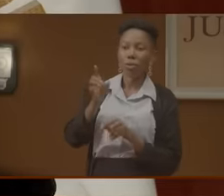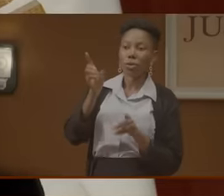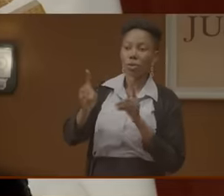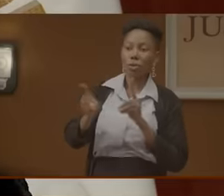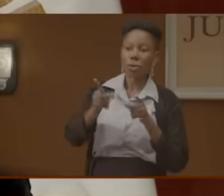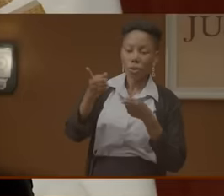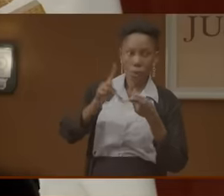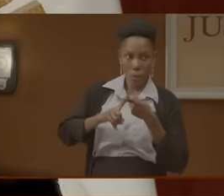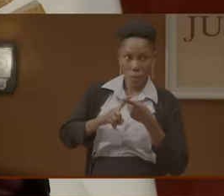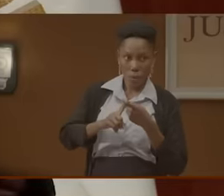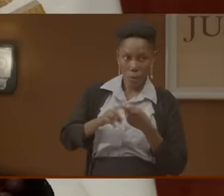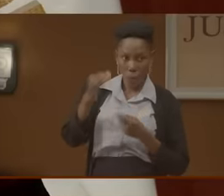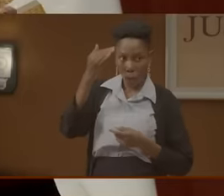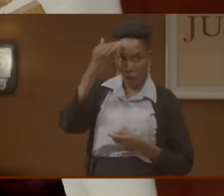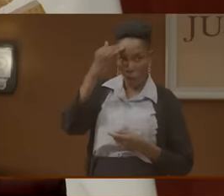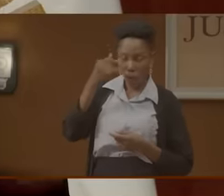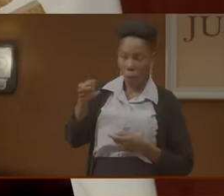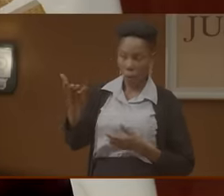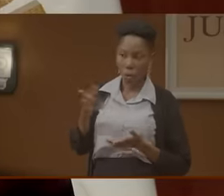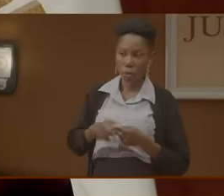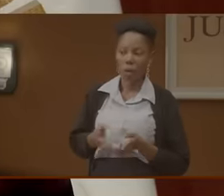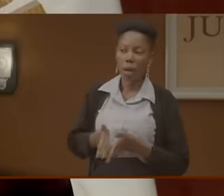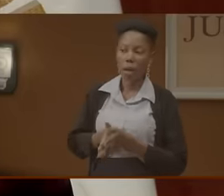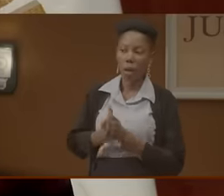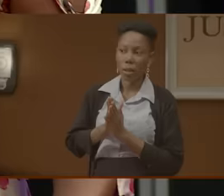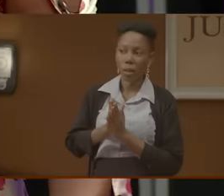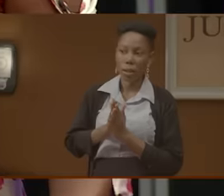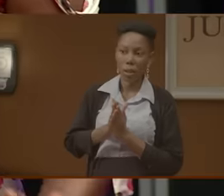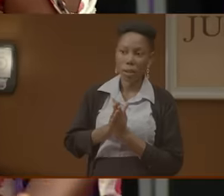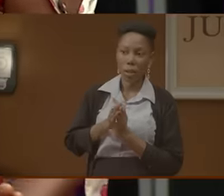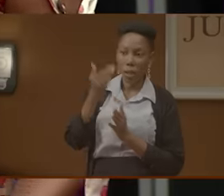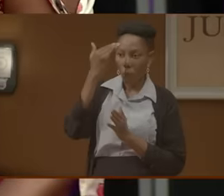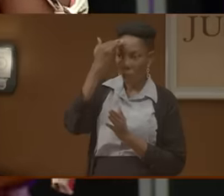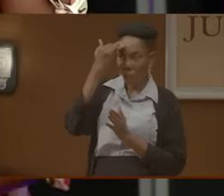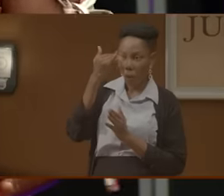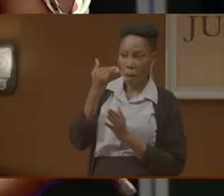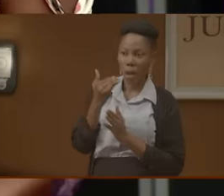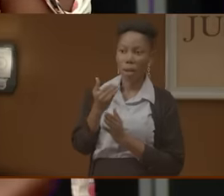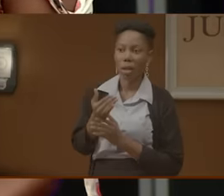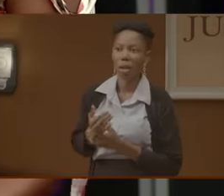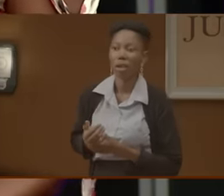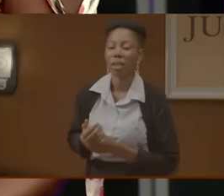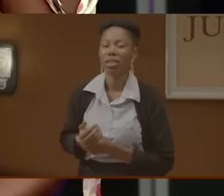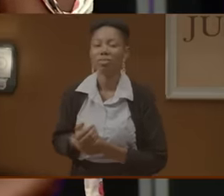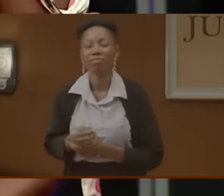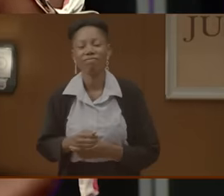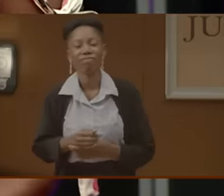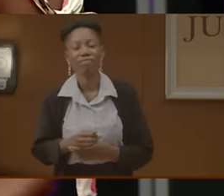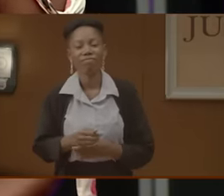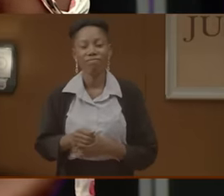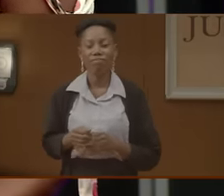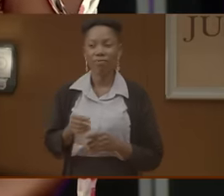Do I don't you want to drop... You know, because he requested for that earlier on. I don't want to drop the children. School resume. He doesn't say anything. When I call for, him, that school